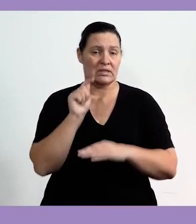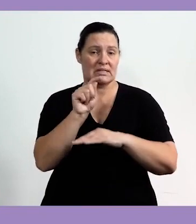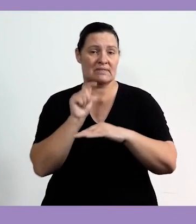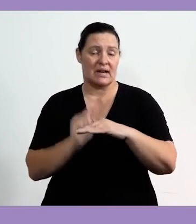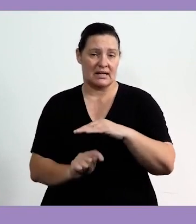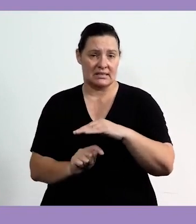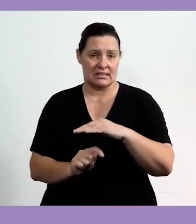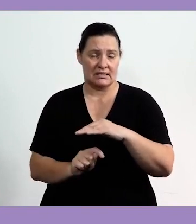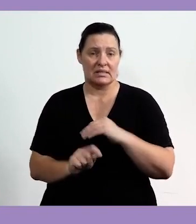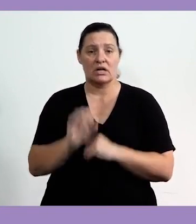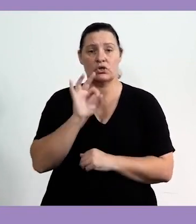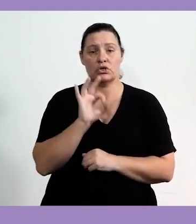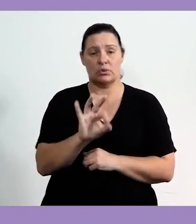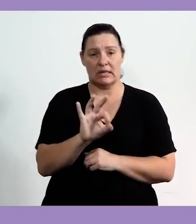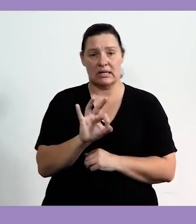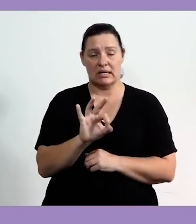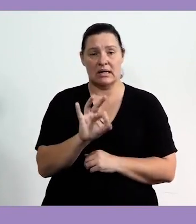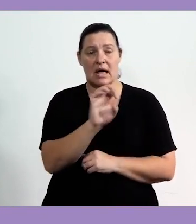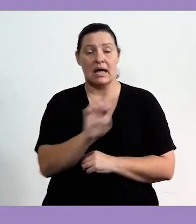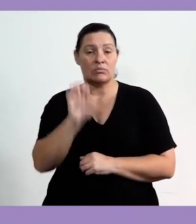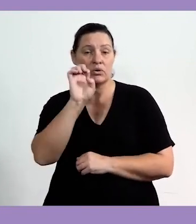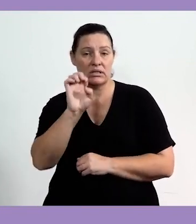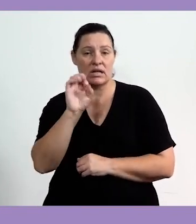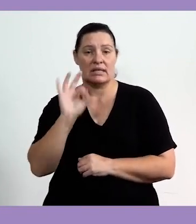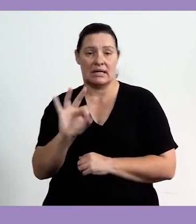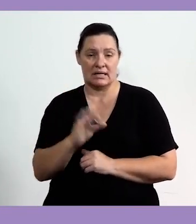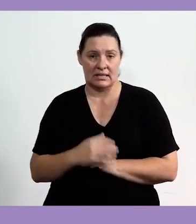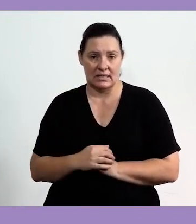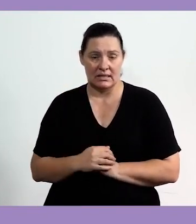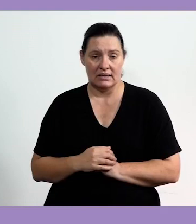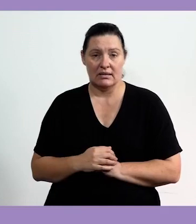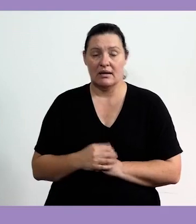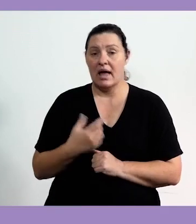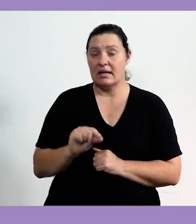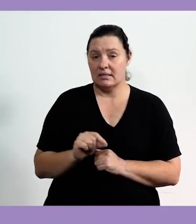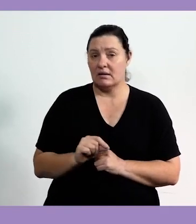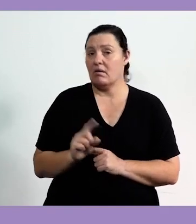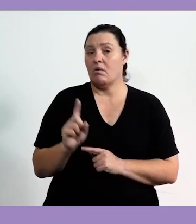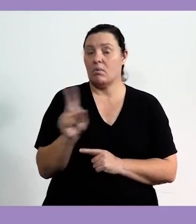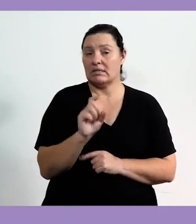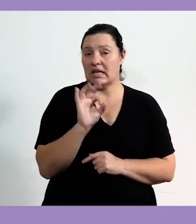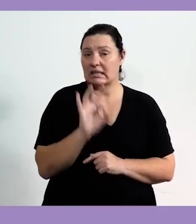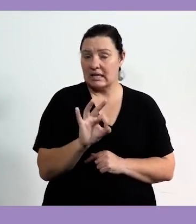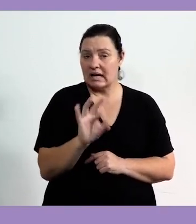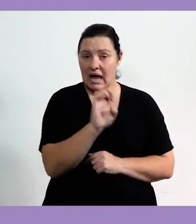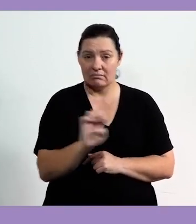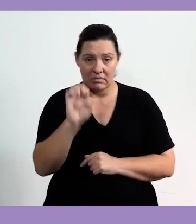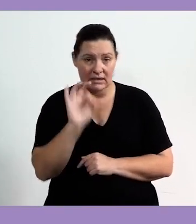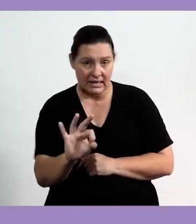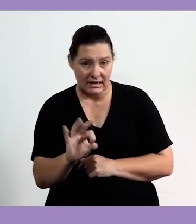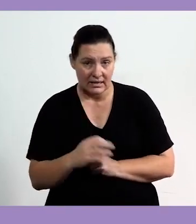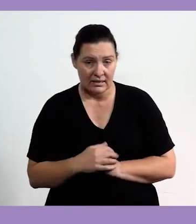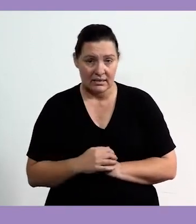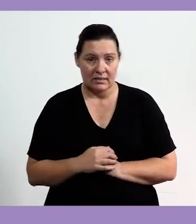have 2 divided by 3 to the exponent 3. And what is